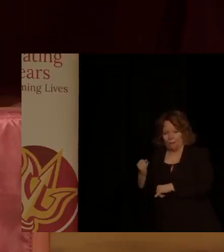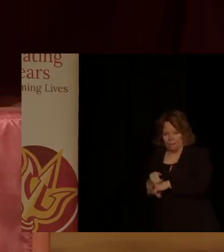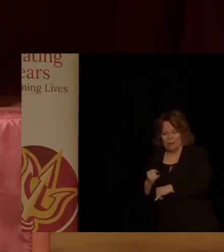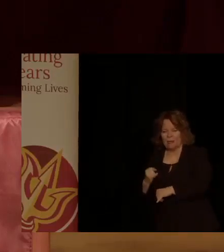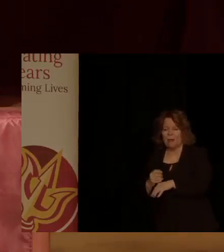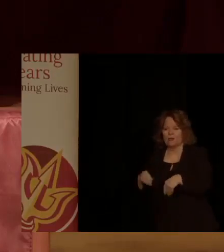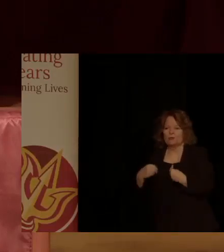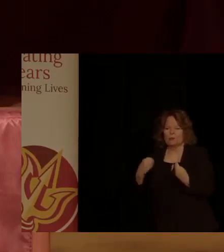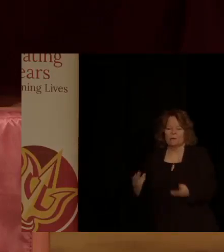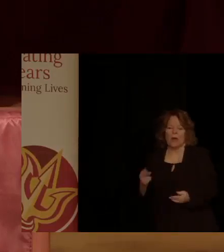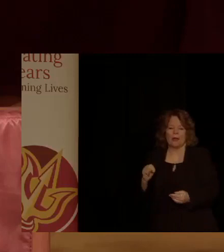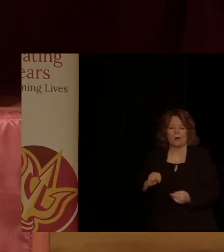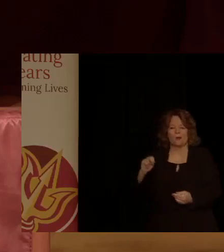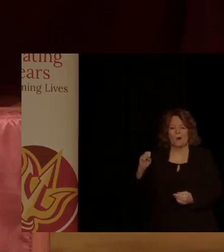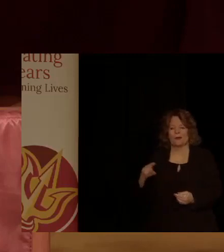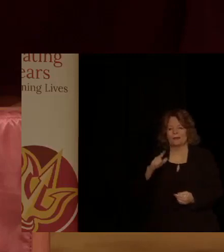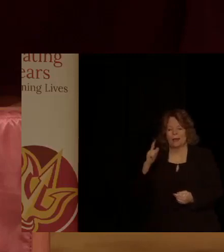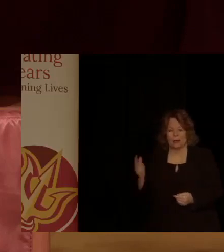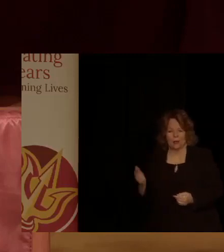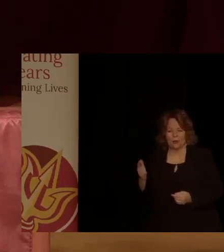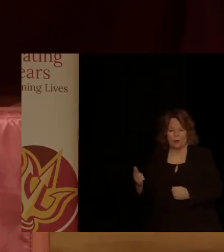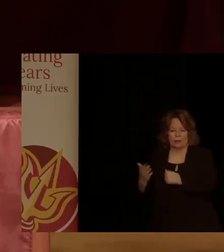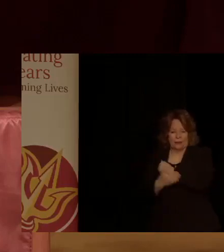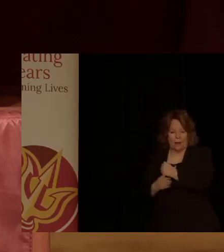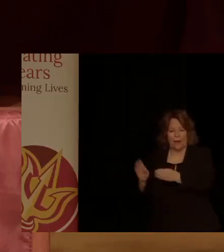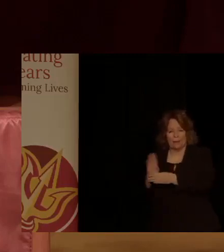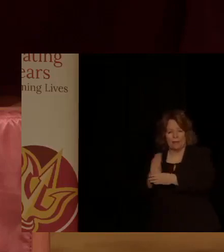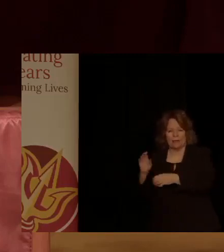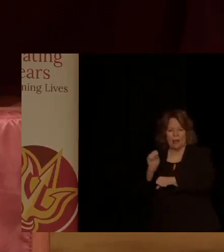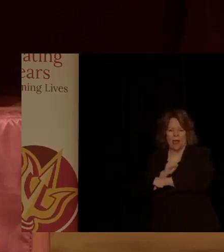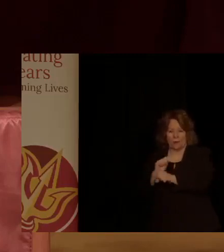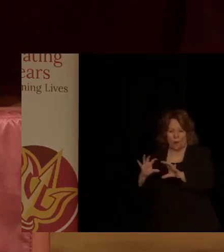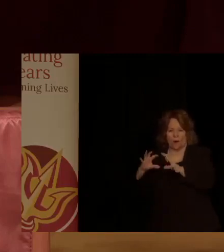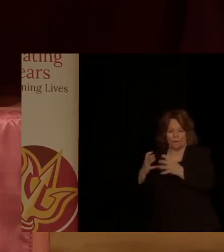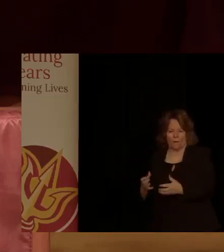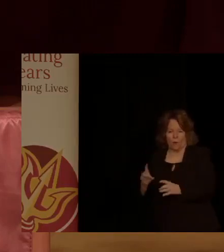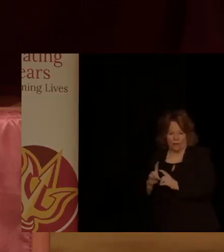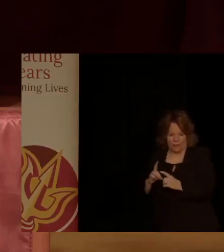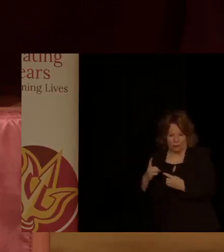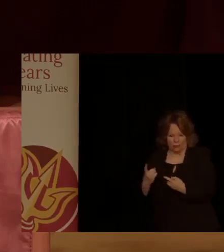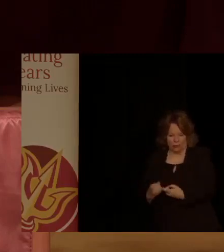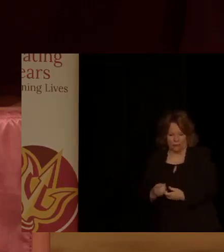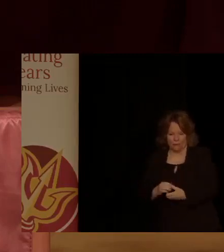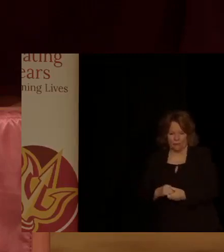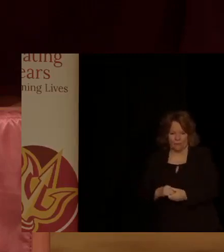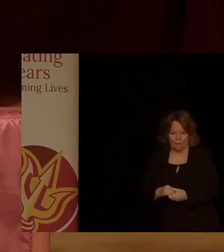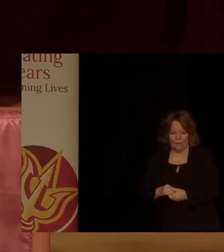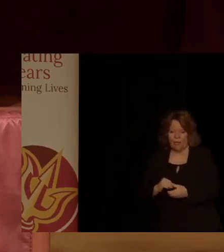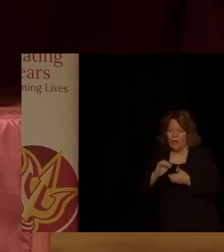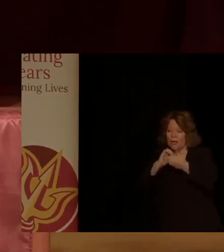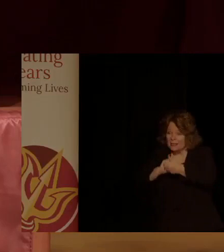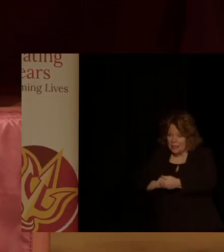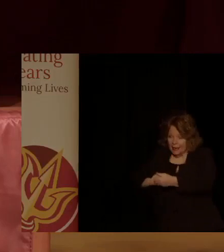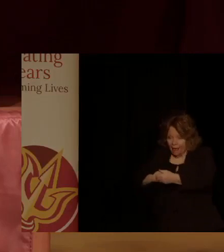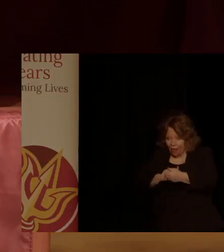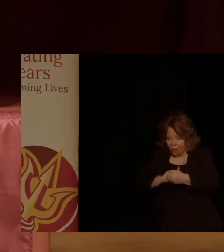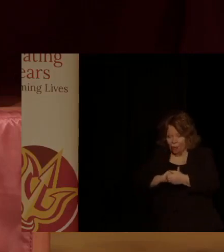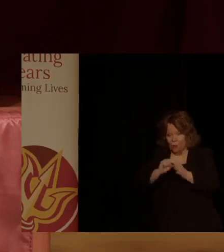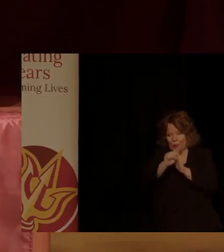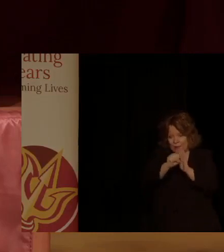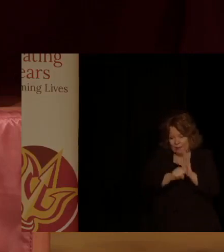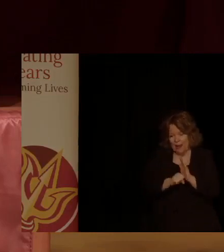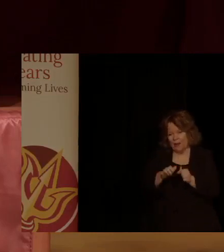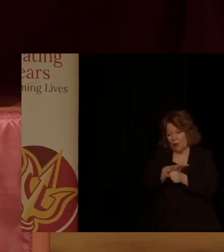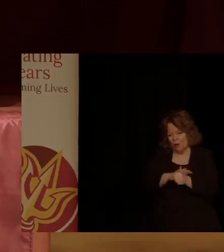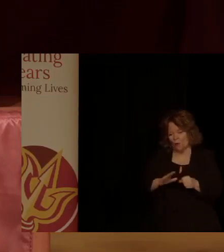County business and workforce district. Through our collaborative work with state and local officials, as well